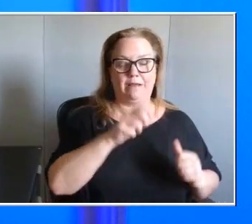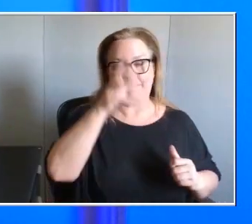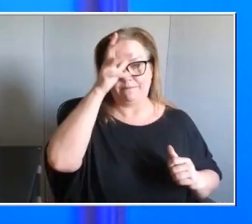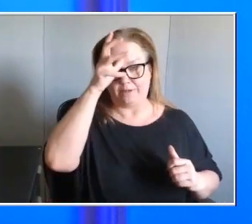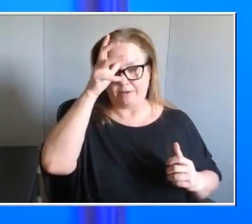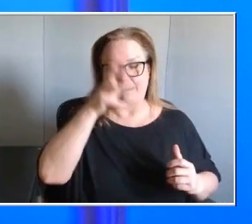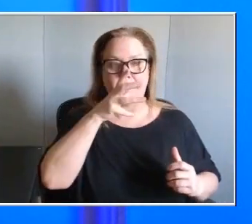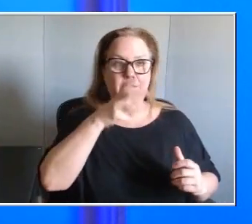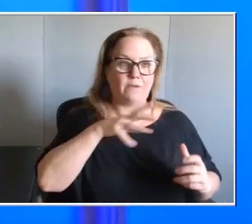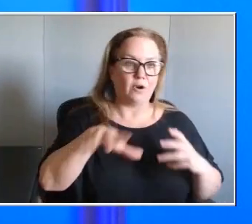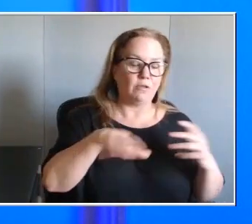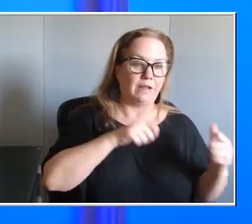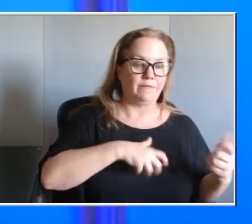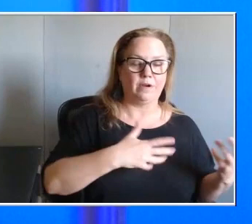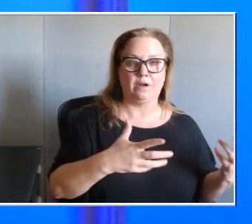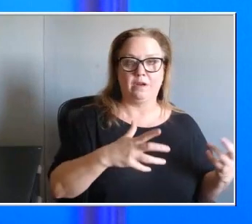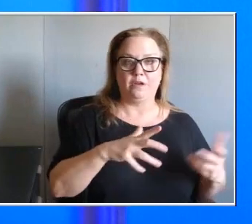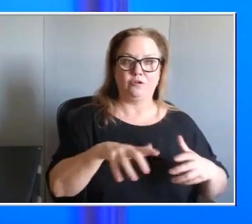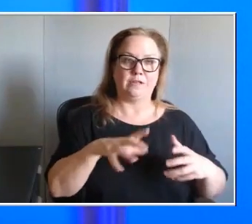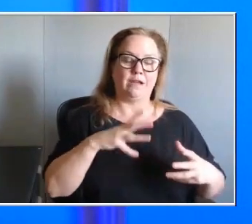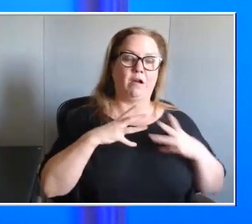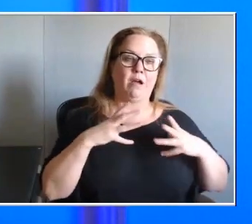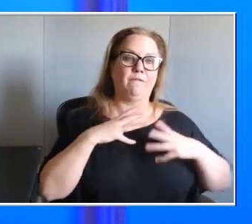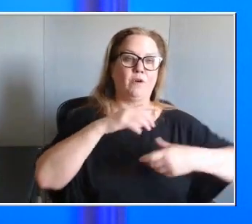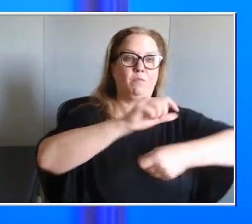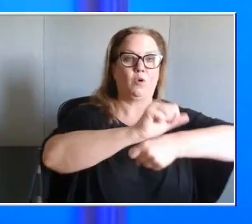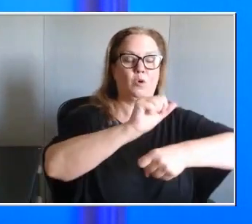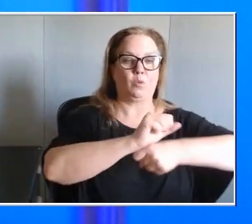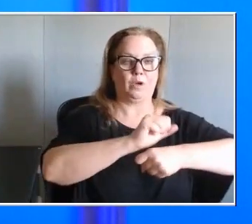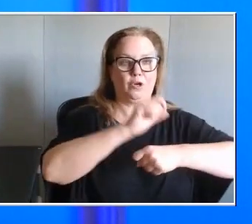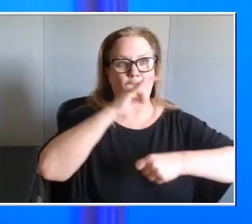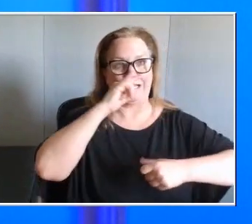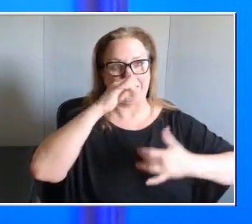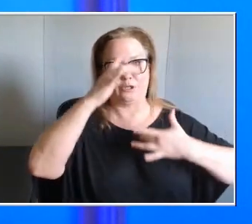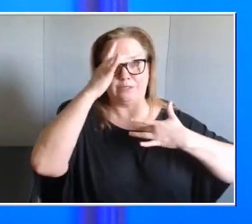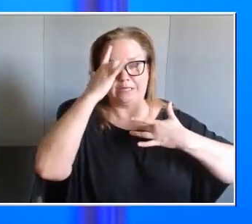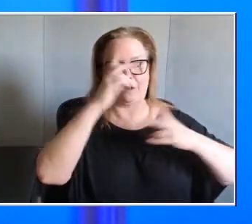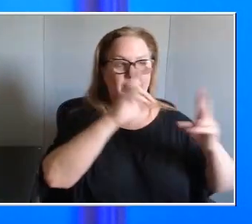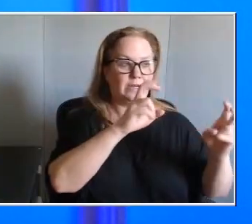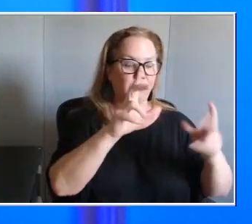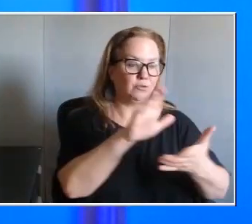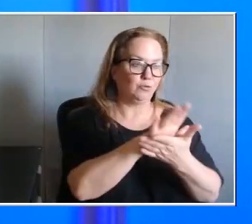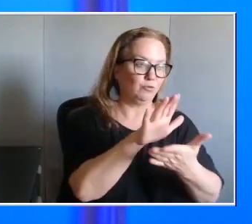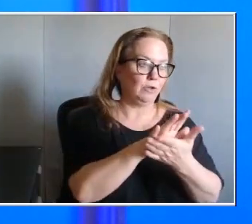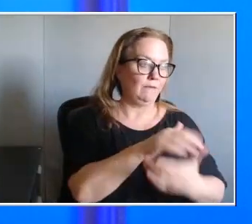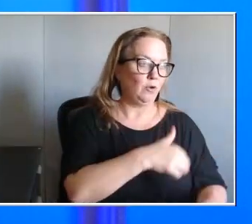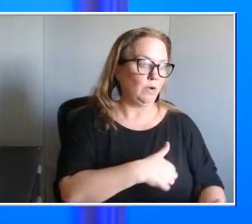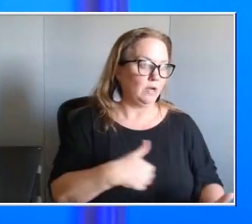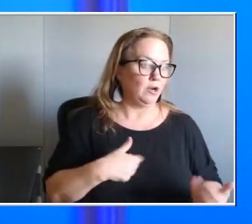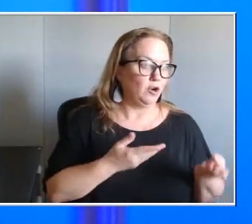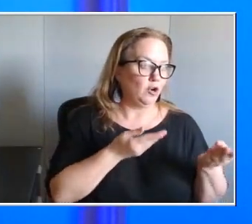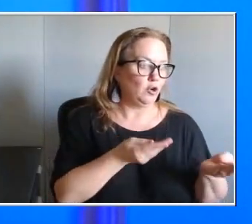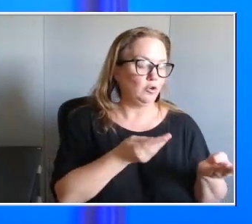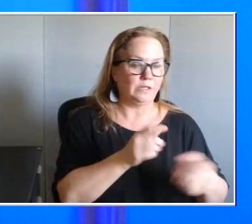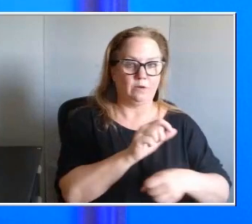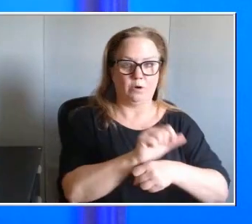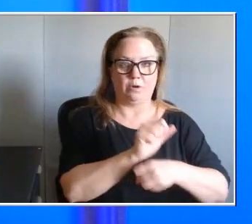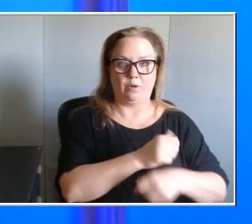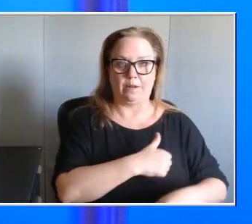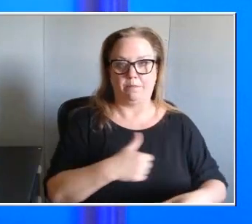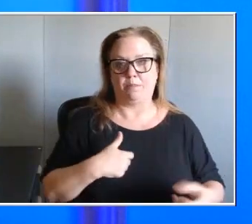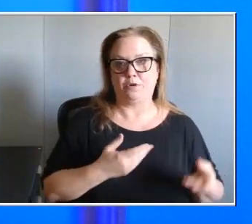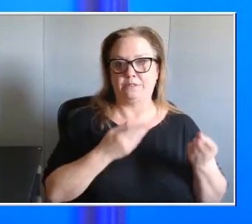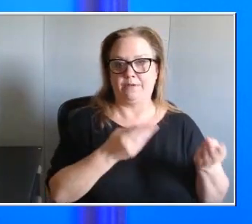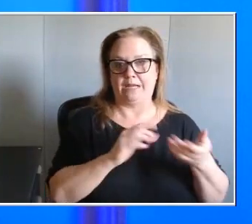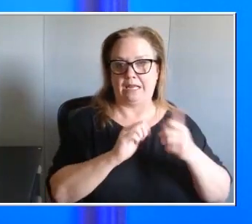not you can take off from work when your children have an issue in school, right? Whether or not you can breastfeed at work. We talk about breastfeeding and how that